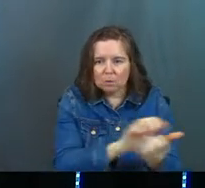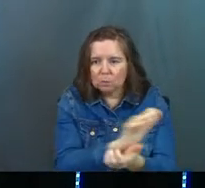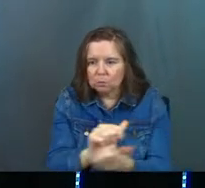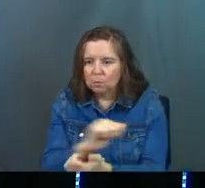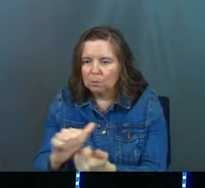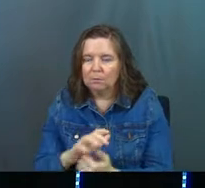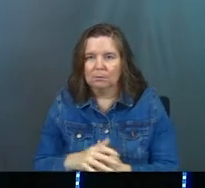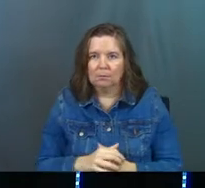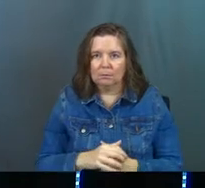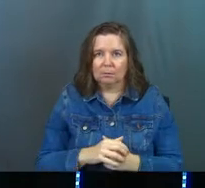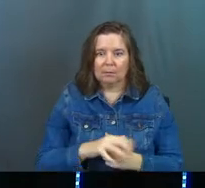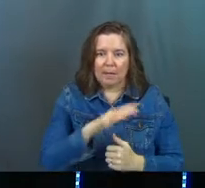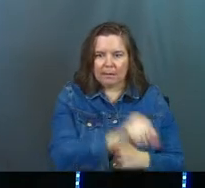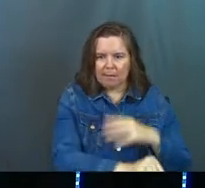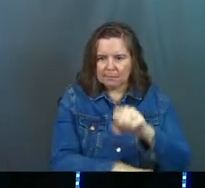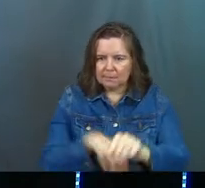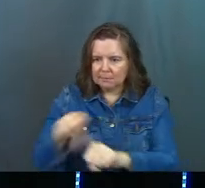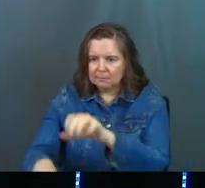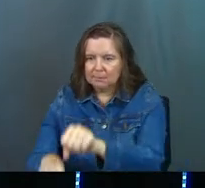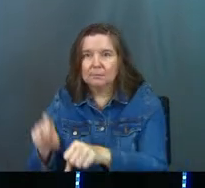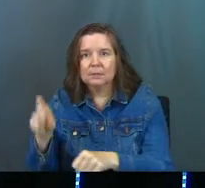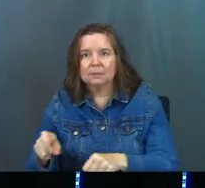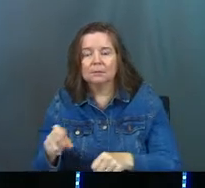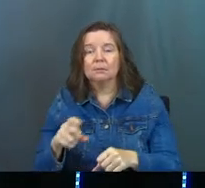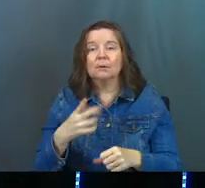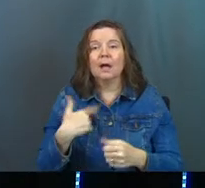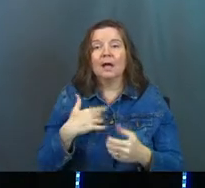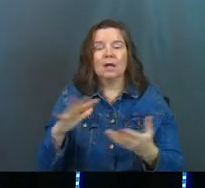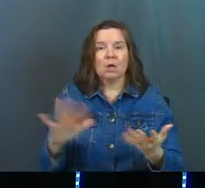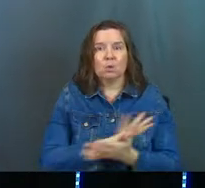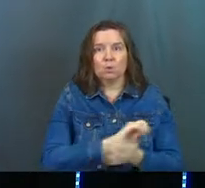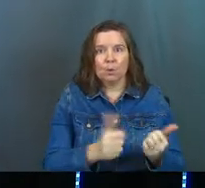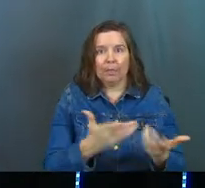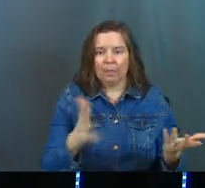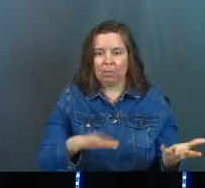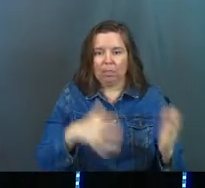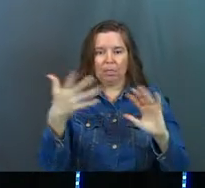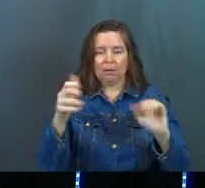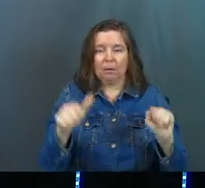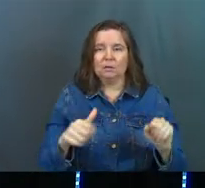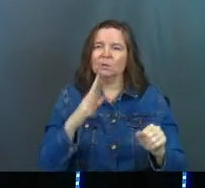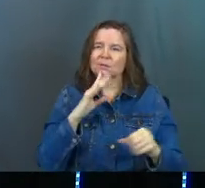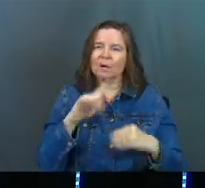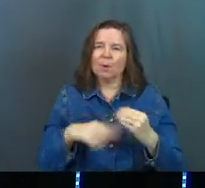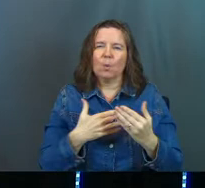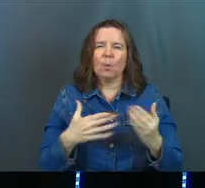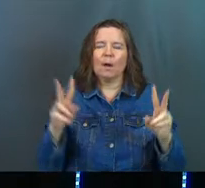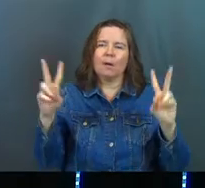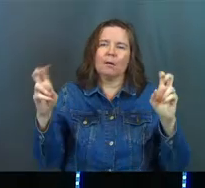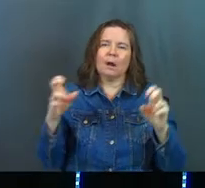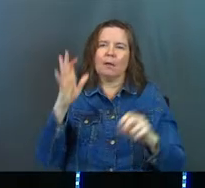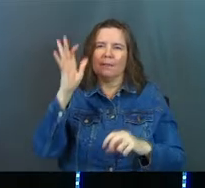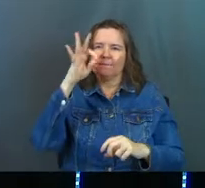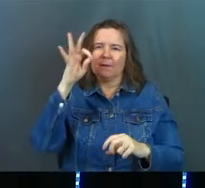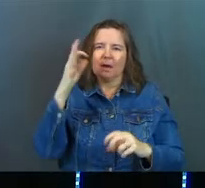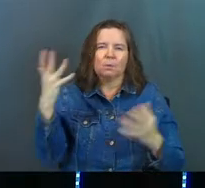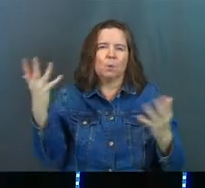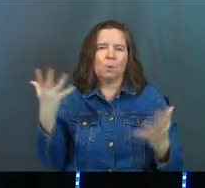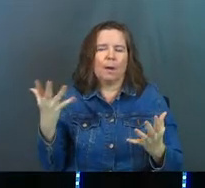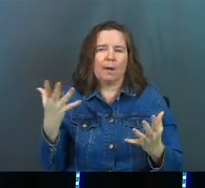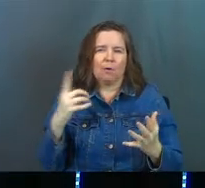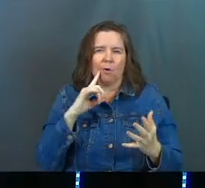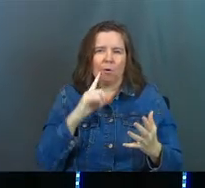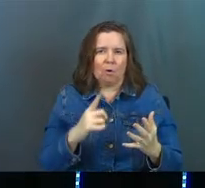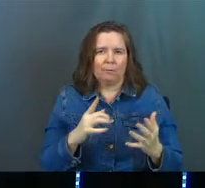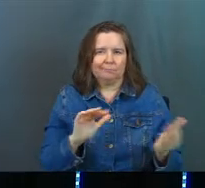garden, into our vineyard, and it kind of ruins things. So let's talk about what the foxes are really quickly.